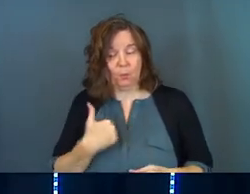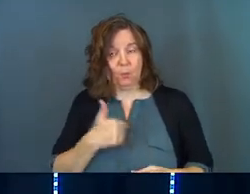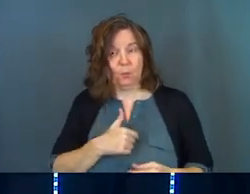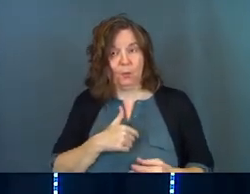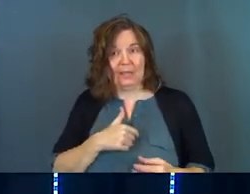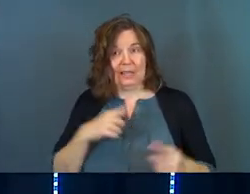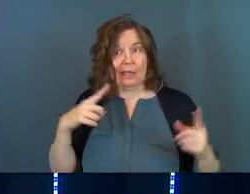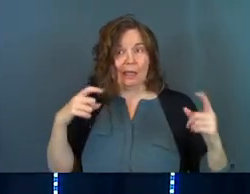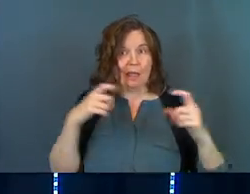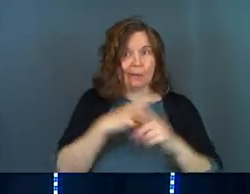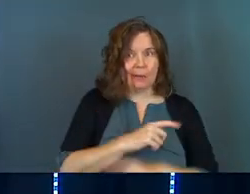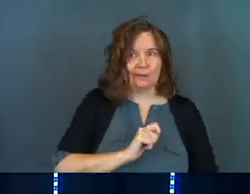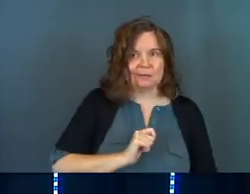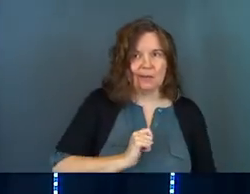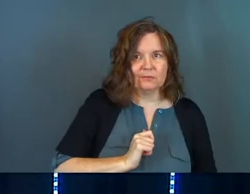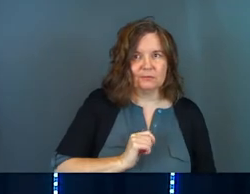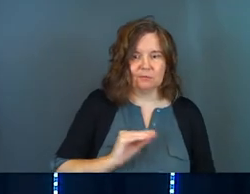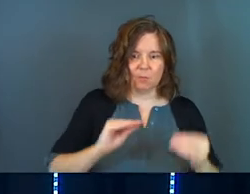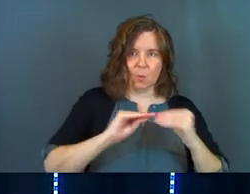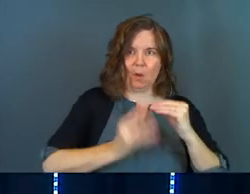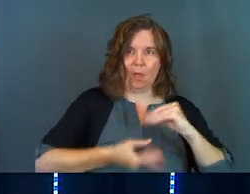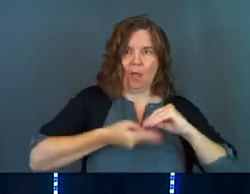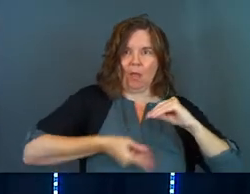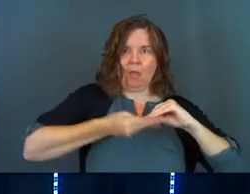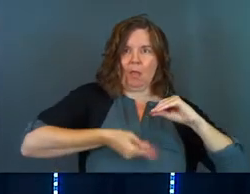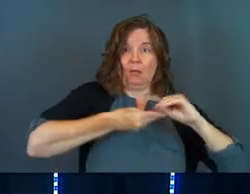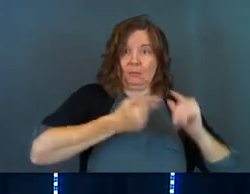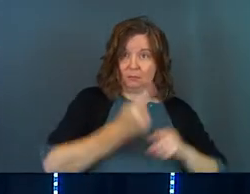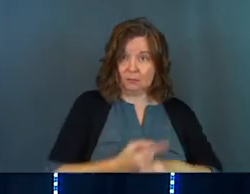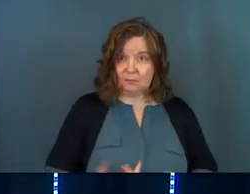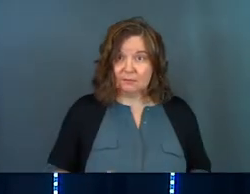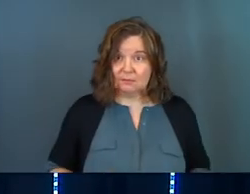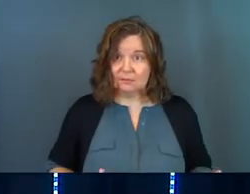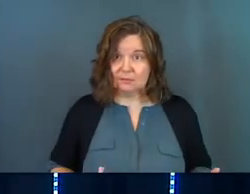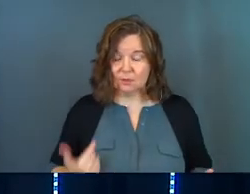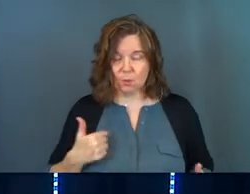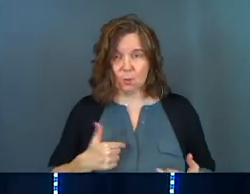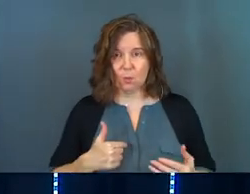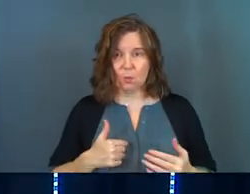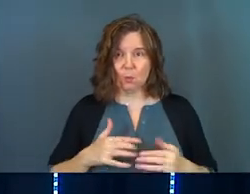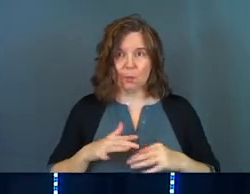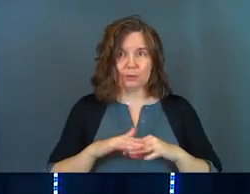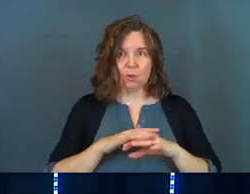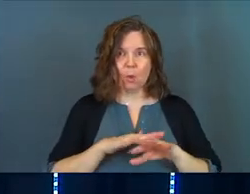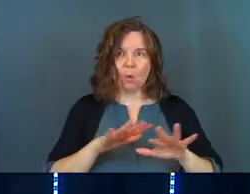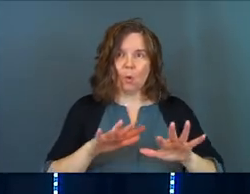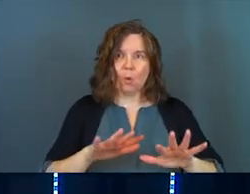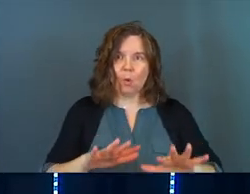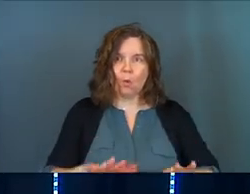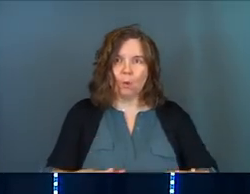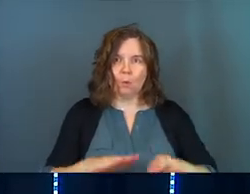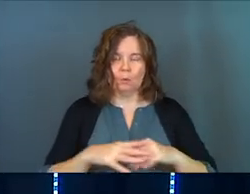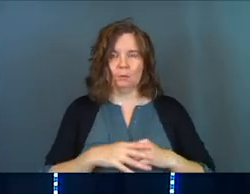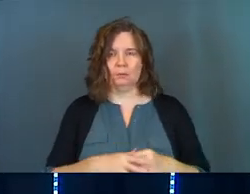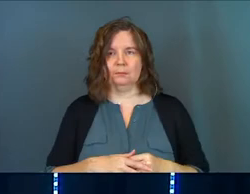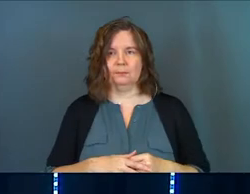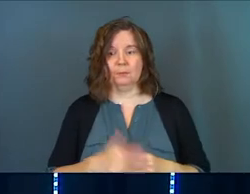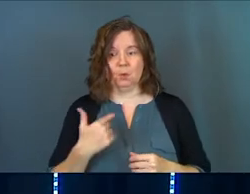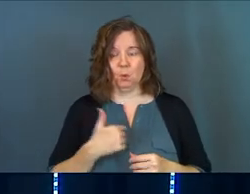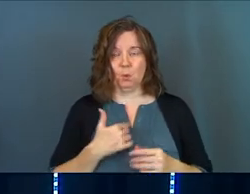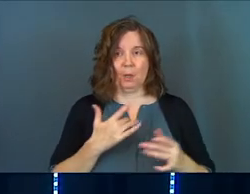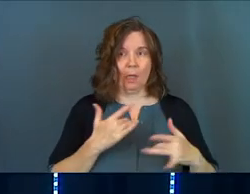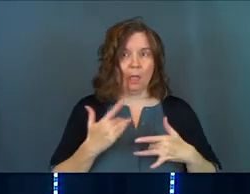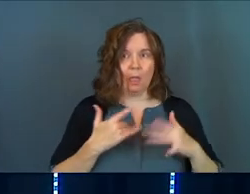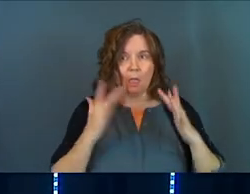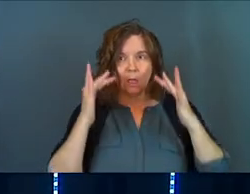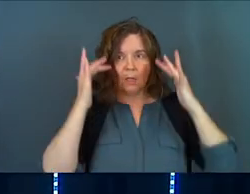we complicate it, do we not? We slow it all down. We